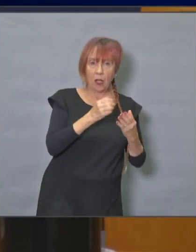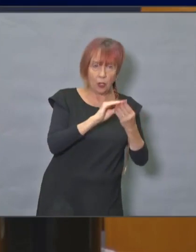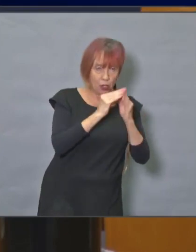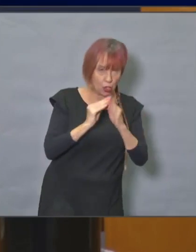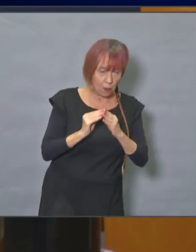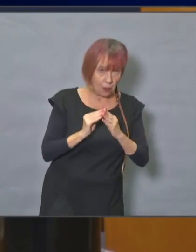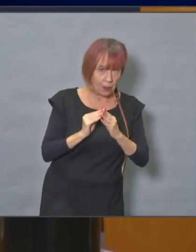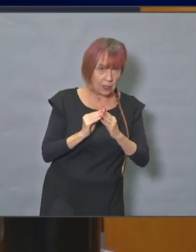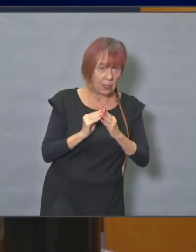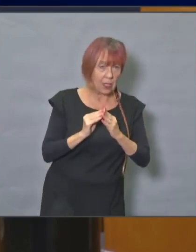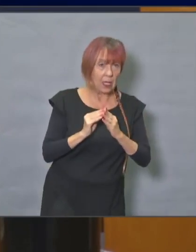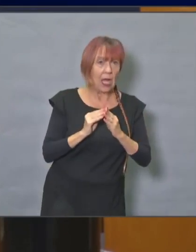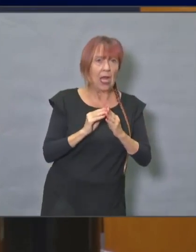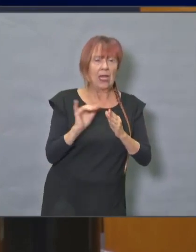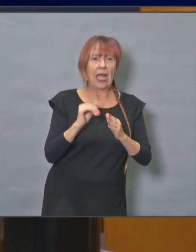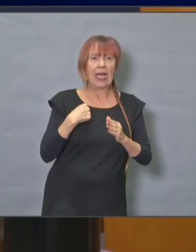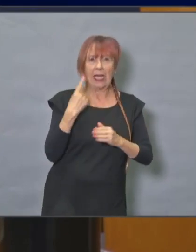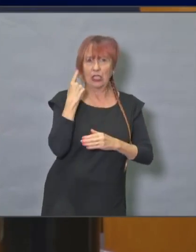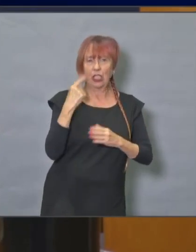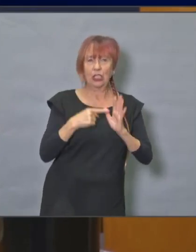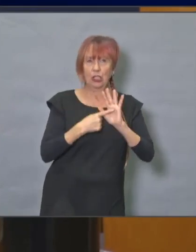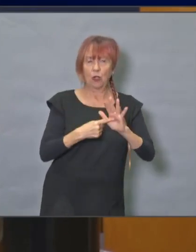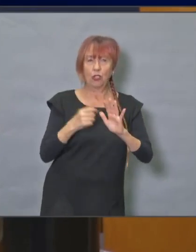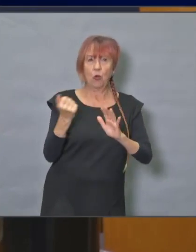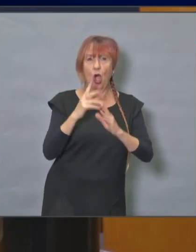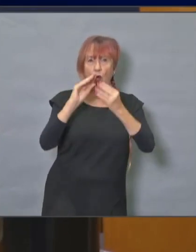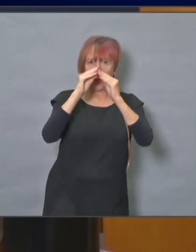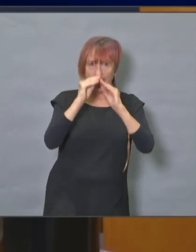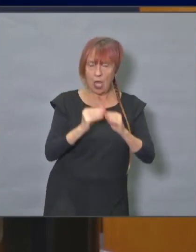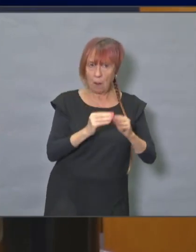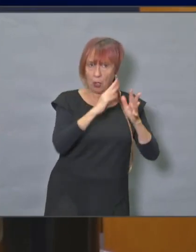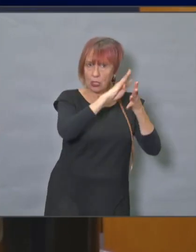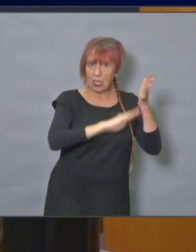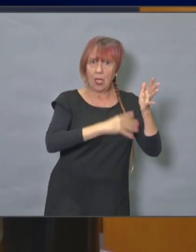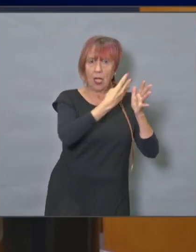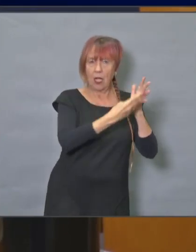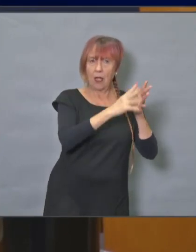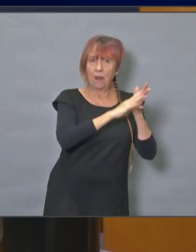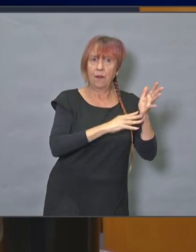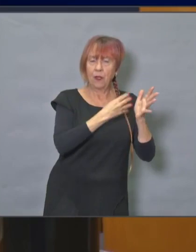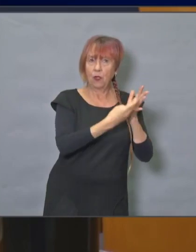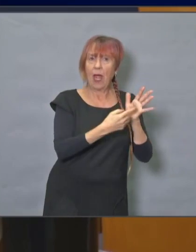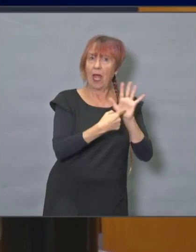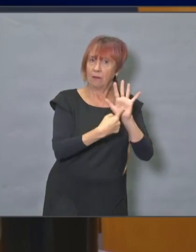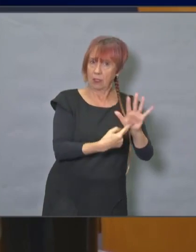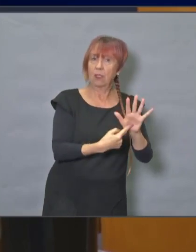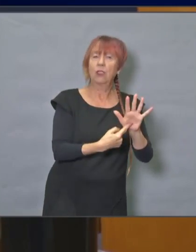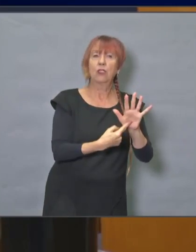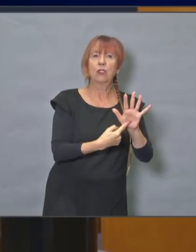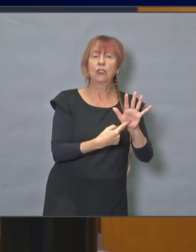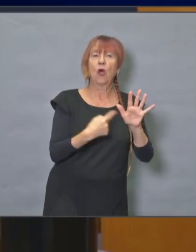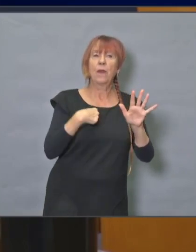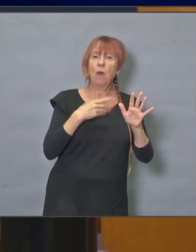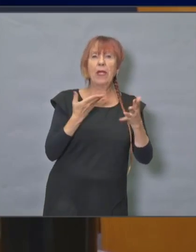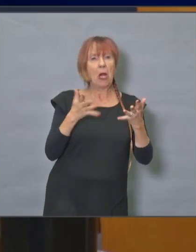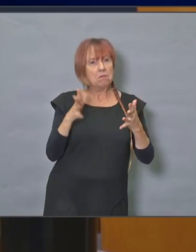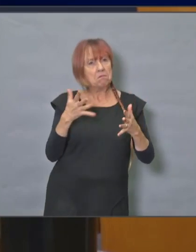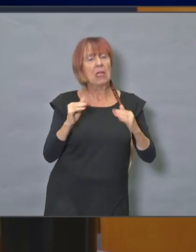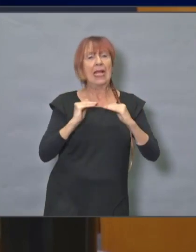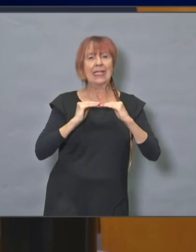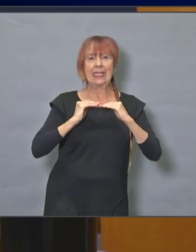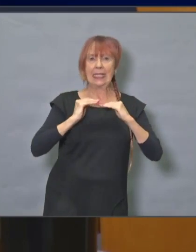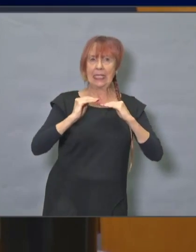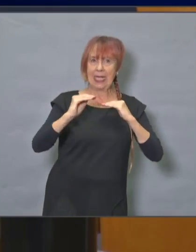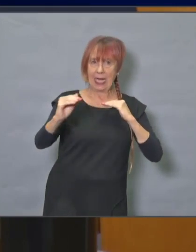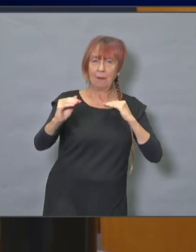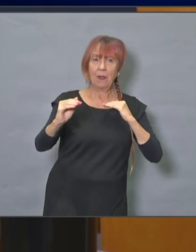And as I just showed you, all of the indicators really point to the fact that we are fairly stable and that we,